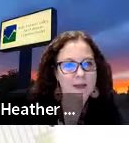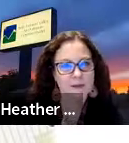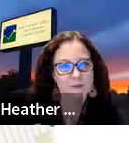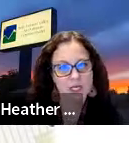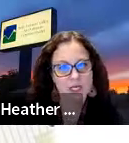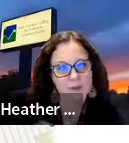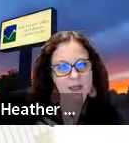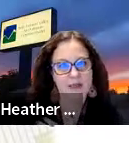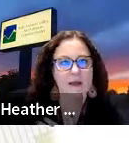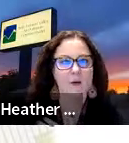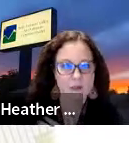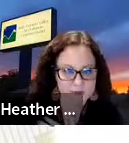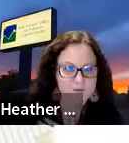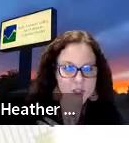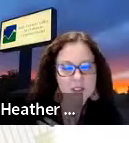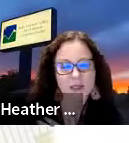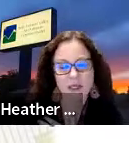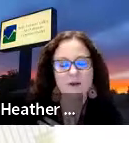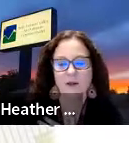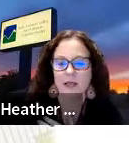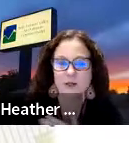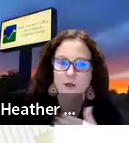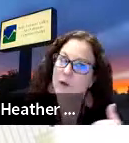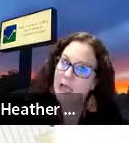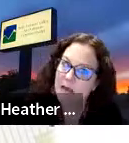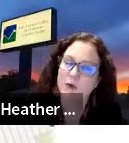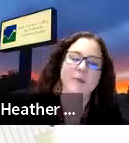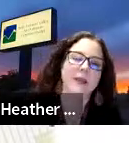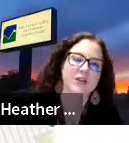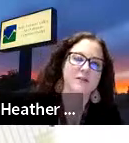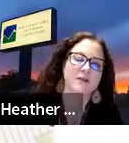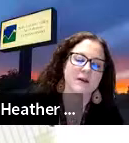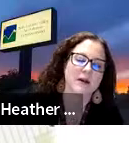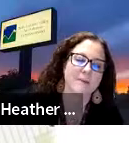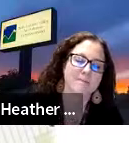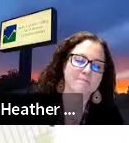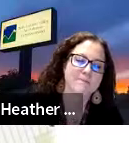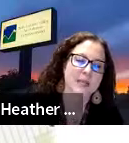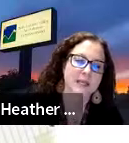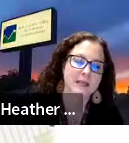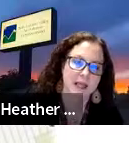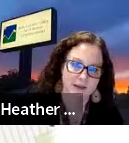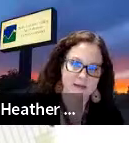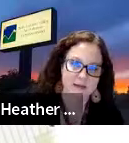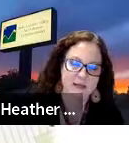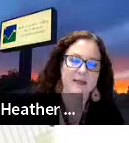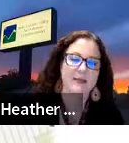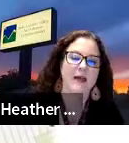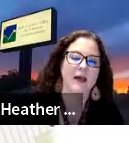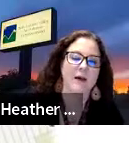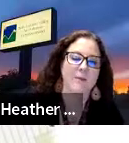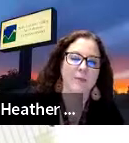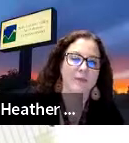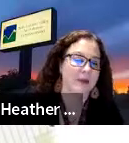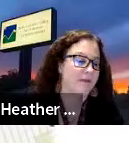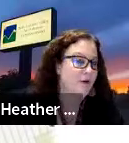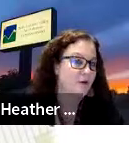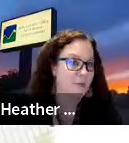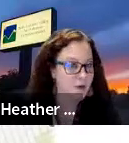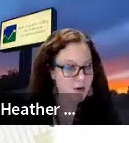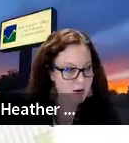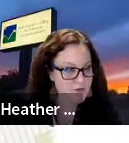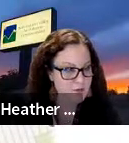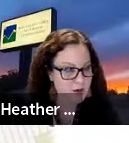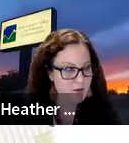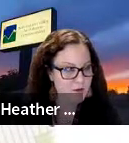bringing this back up, checking back in, I wanted to officially let you know that I don't have new applications in hand, but that I've